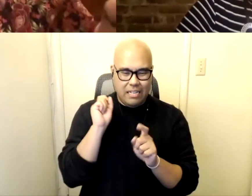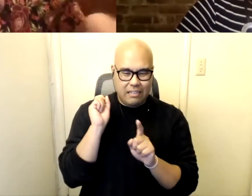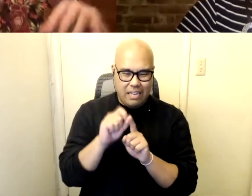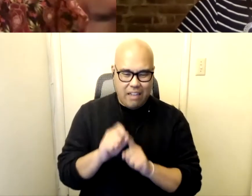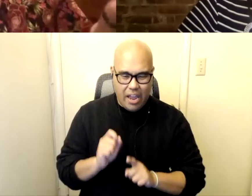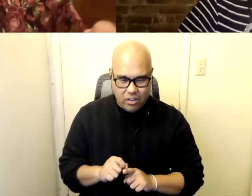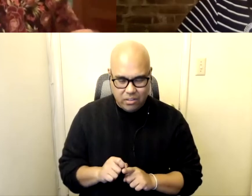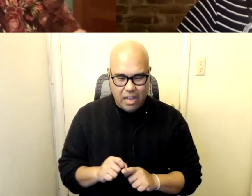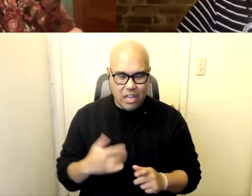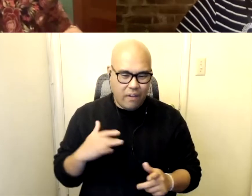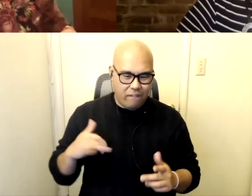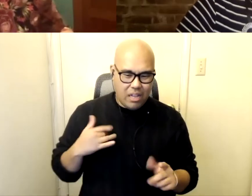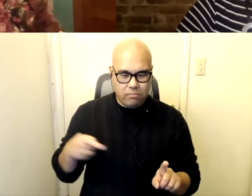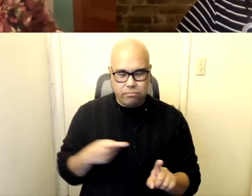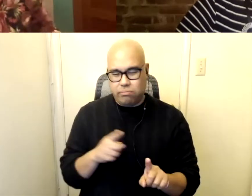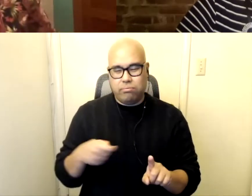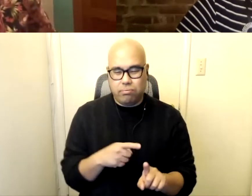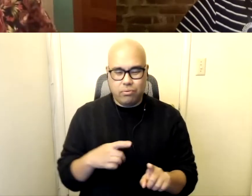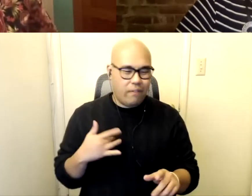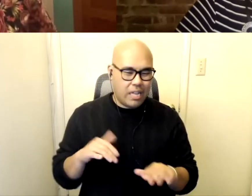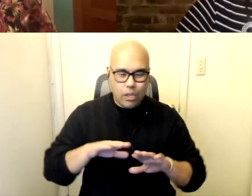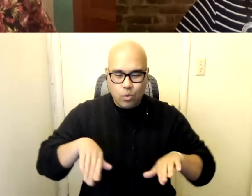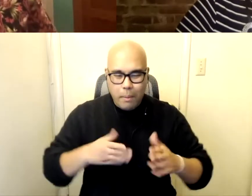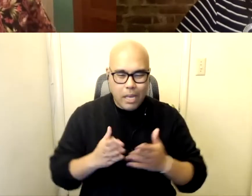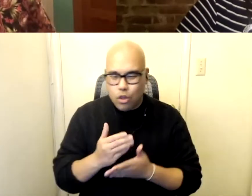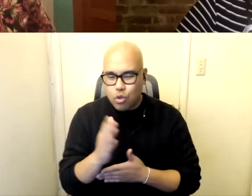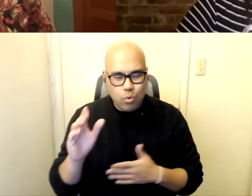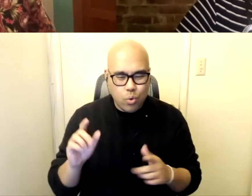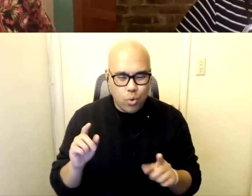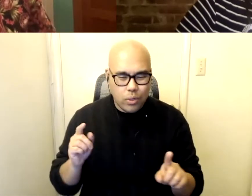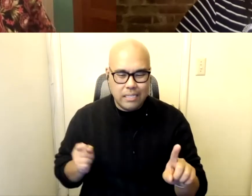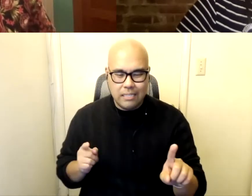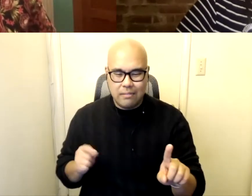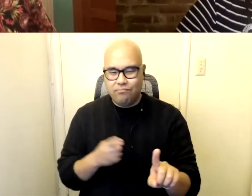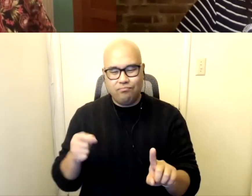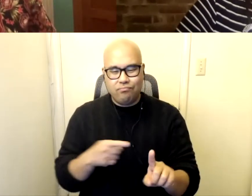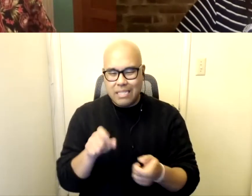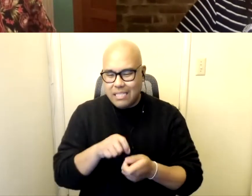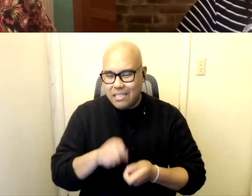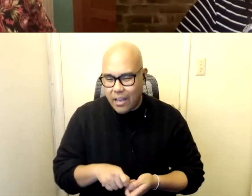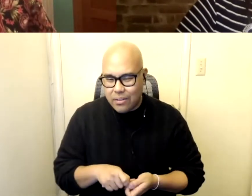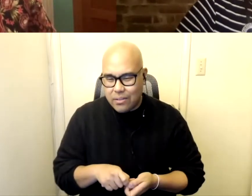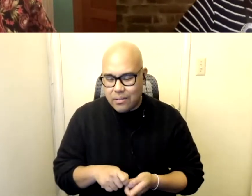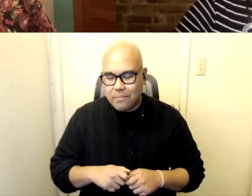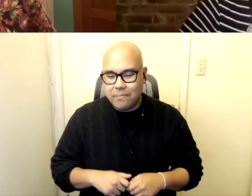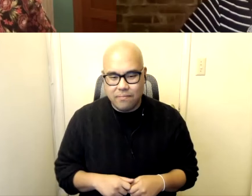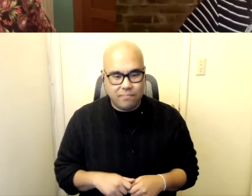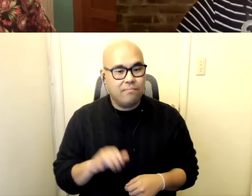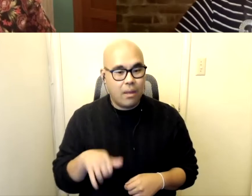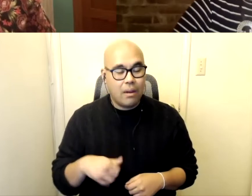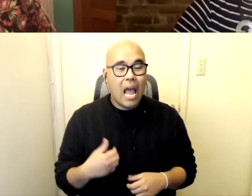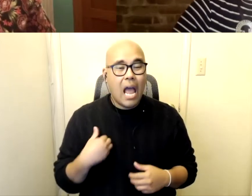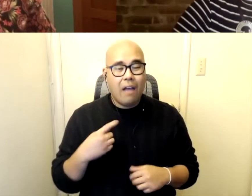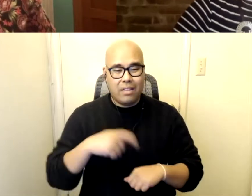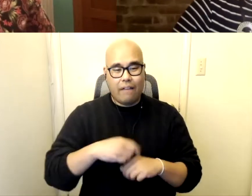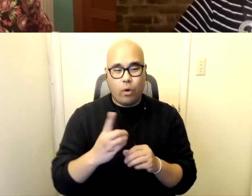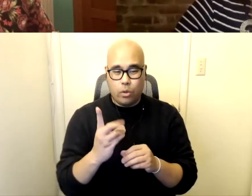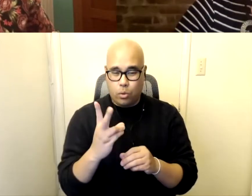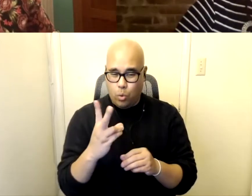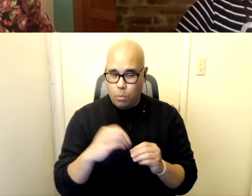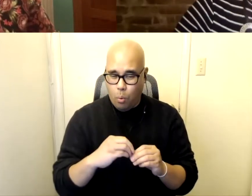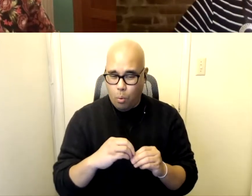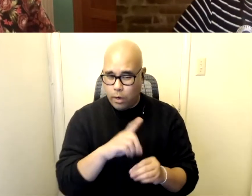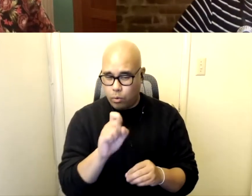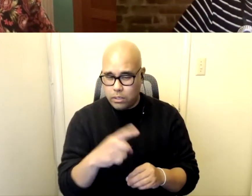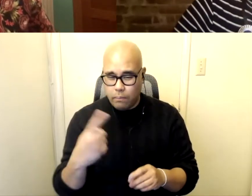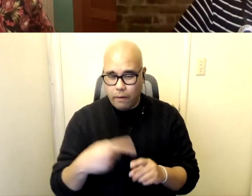or gasping through these details. sense. I think we have time for maybe two more questions. Someone